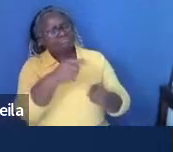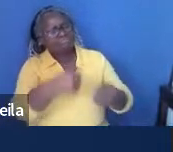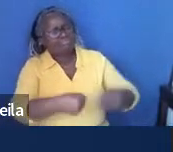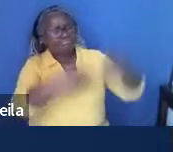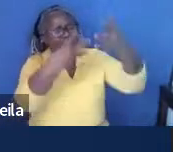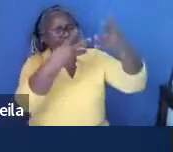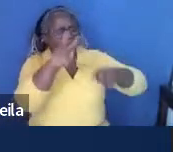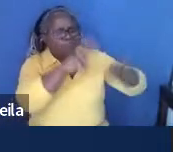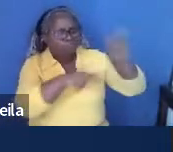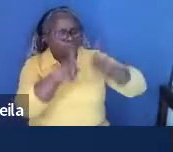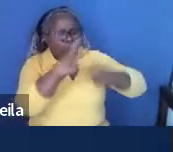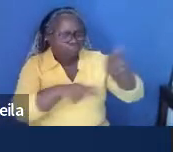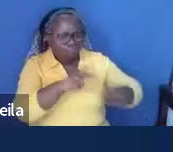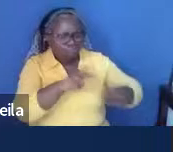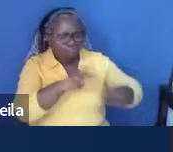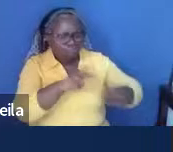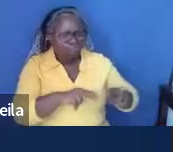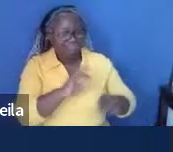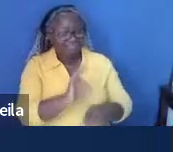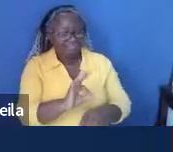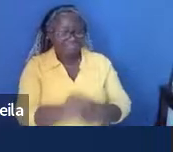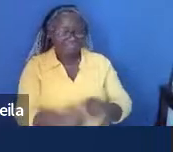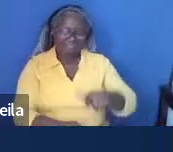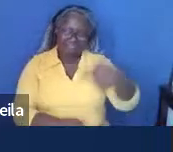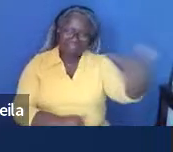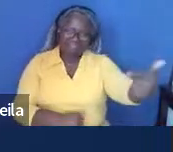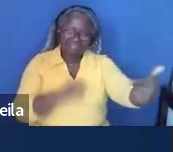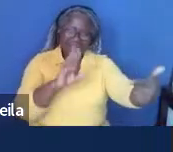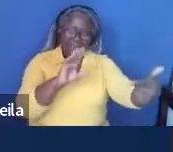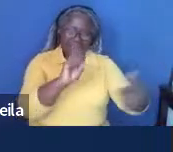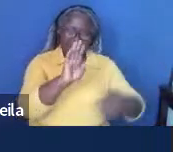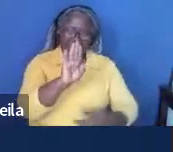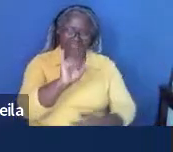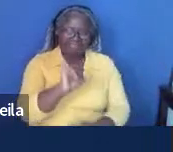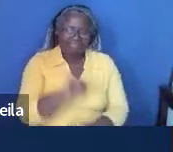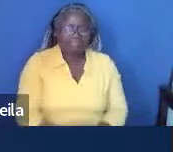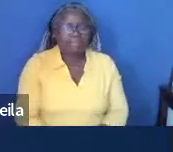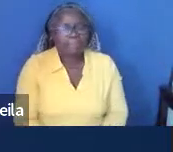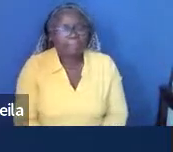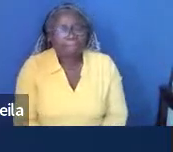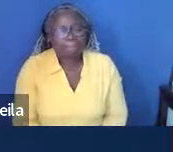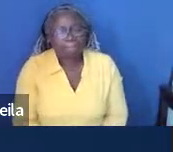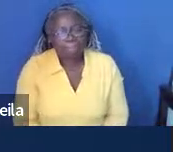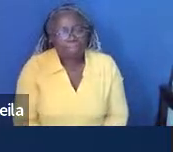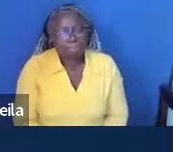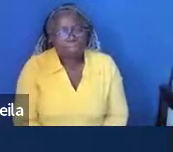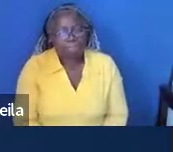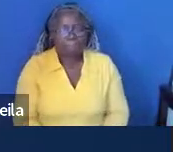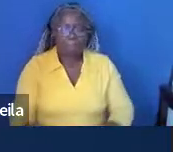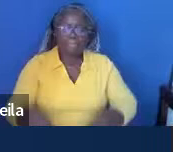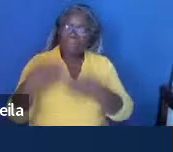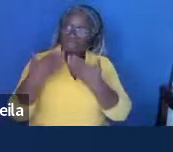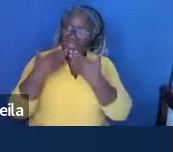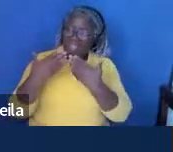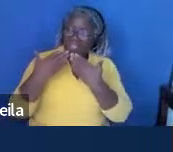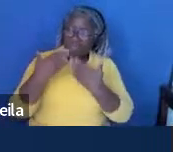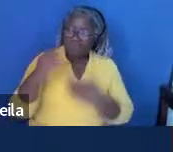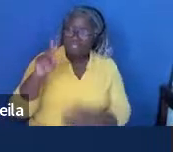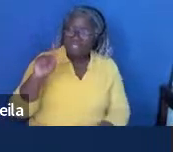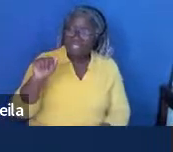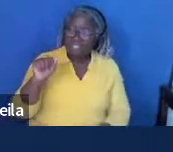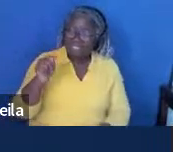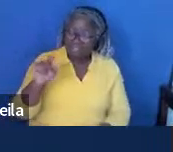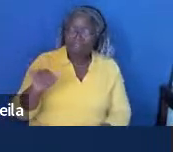Okay, so thank you, Kathy and Bill. So we're going to turn to your questions. We do have a